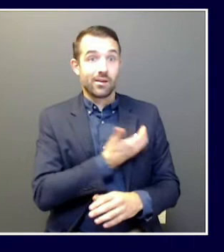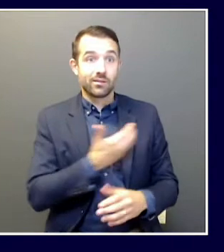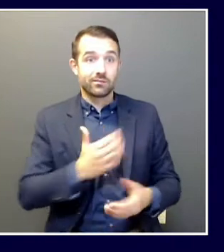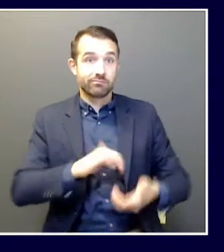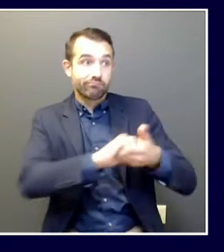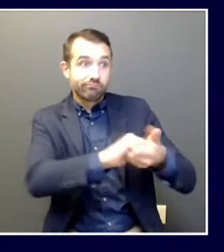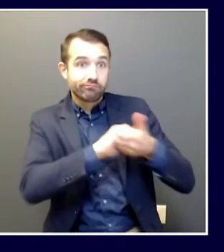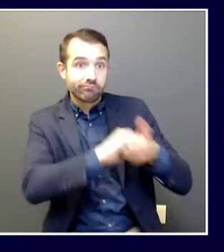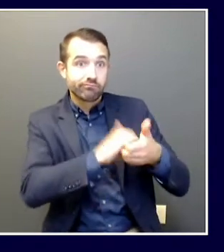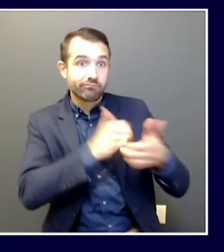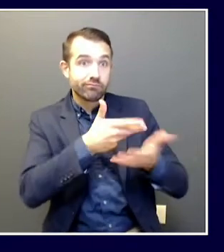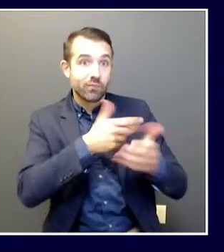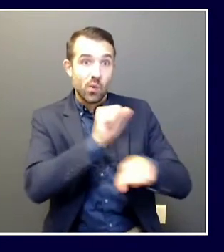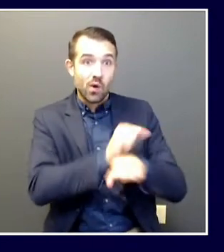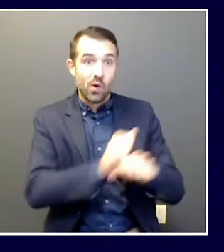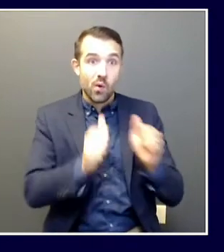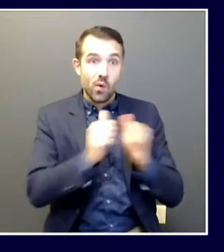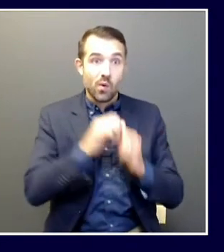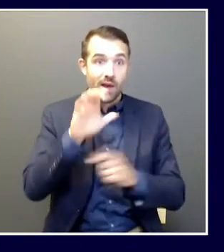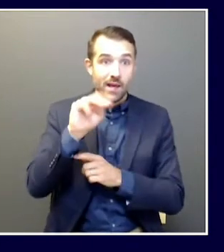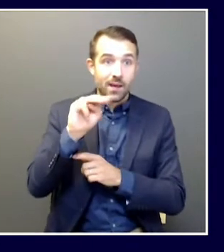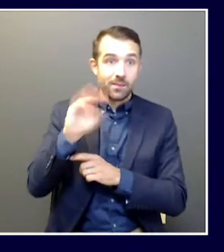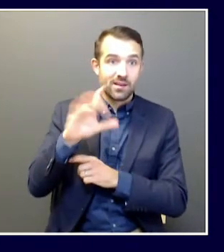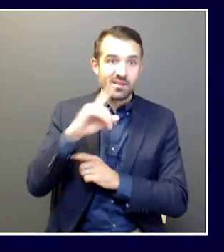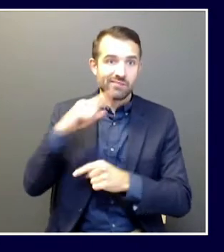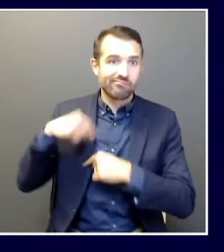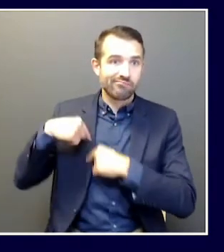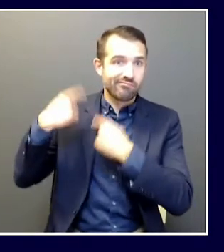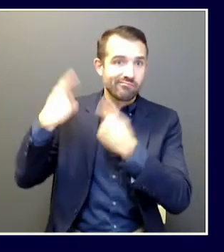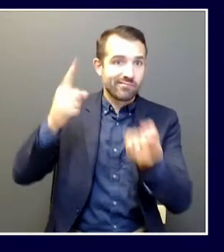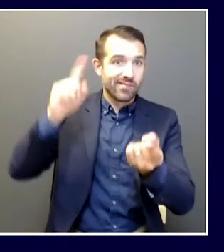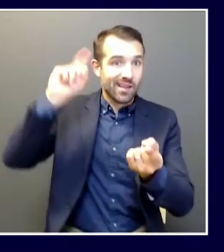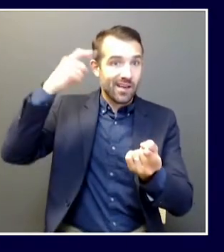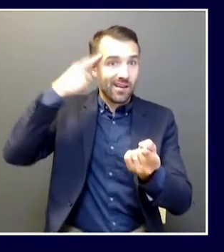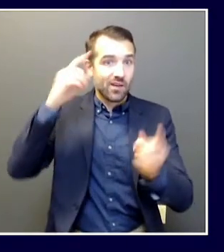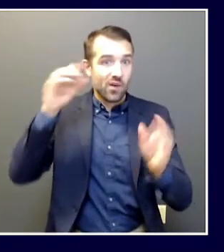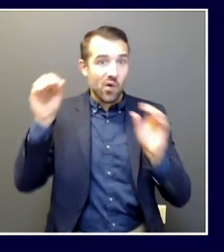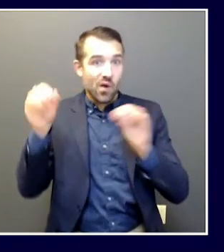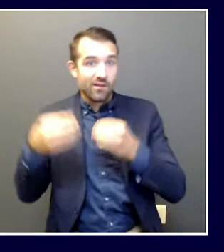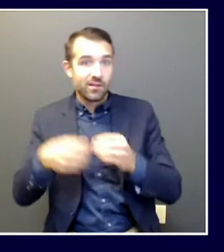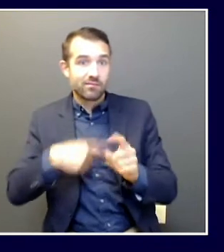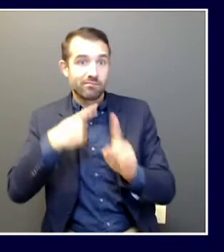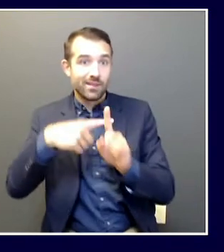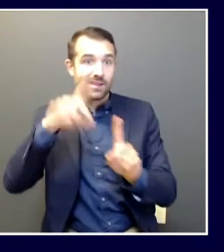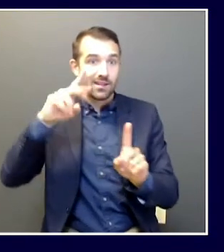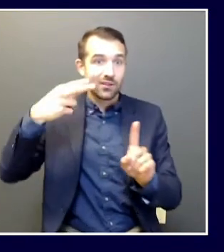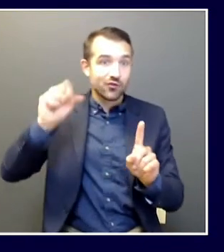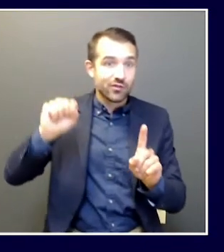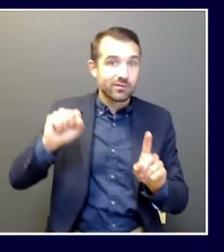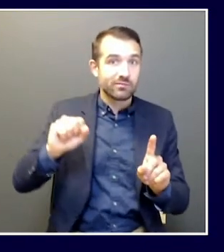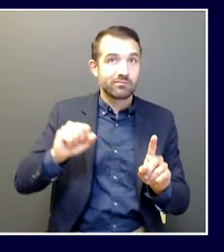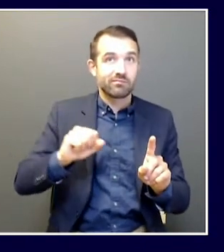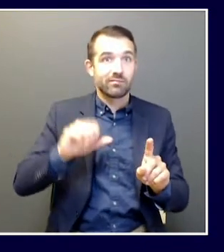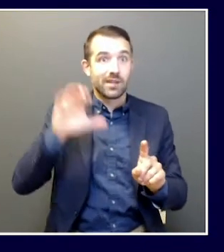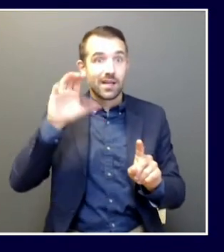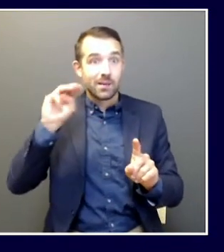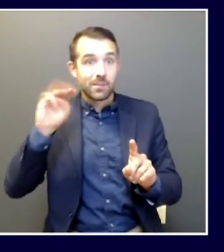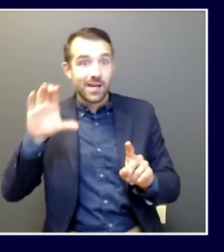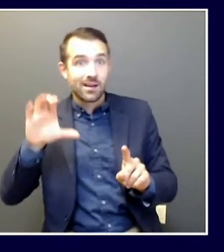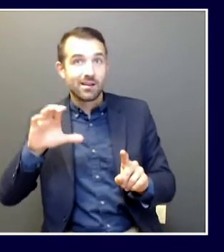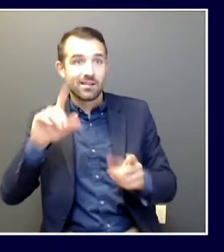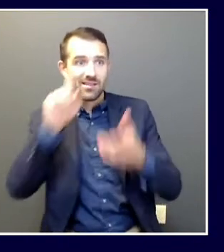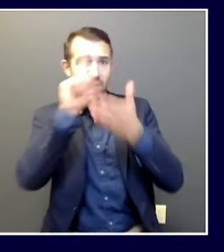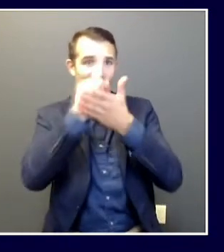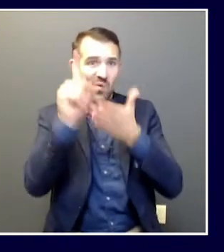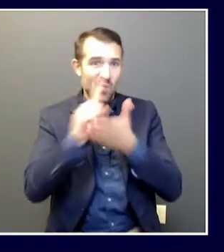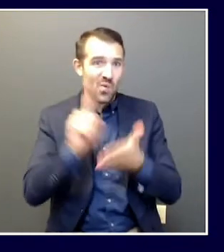throughout the pandemic, the governor's office, Department of Health and Human Services, our colleagues have held regular calls, often weekly calls, with